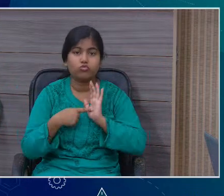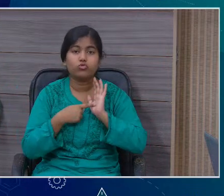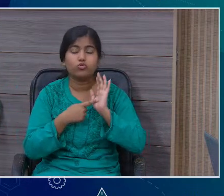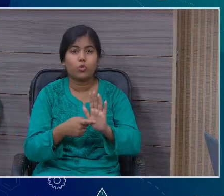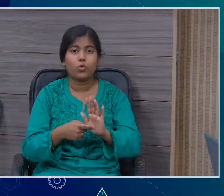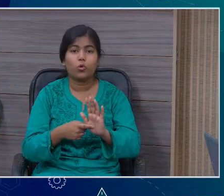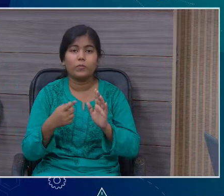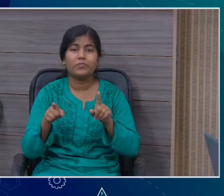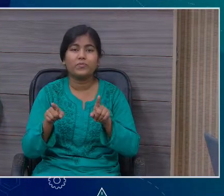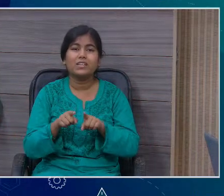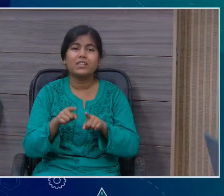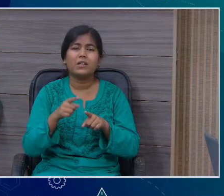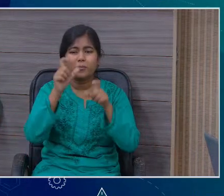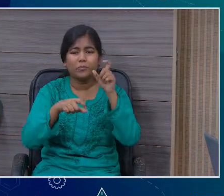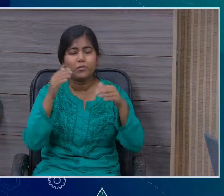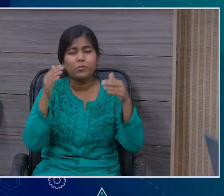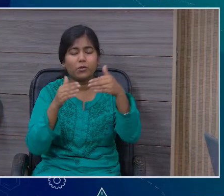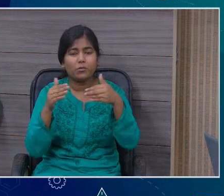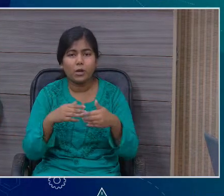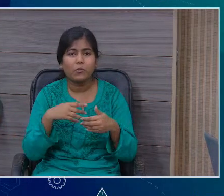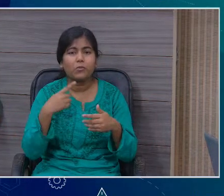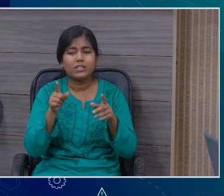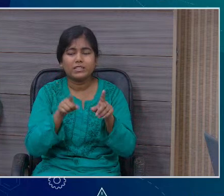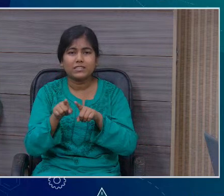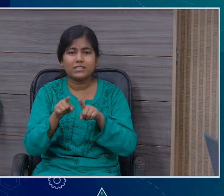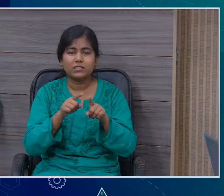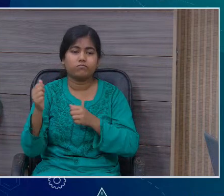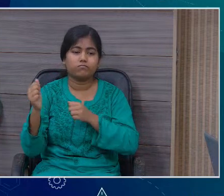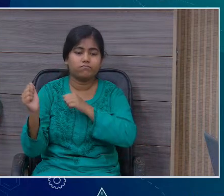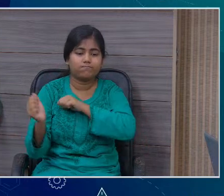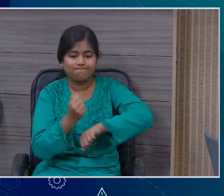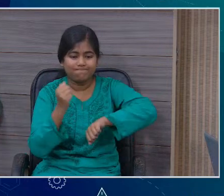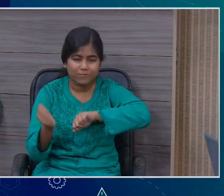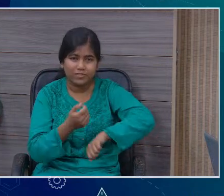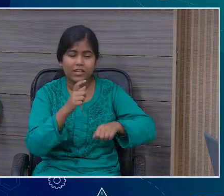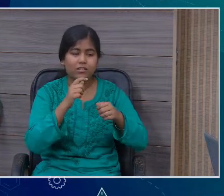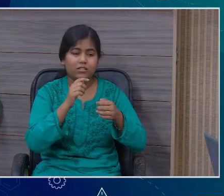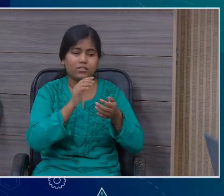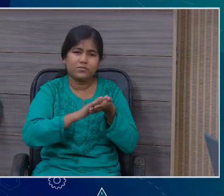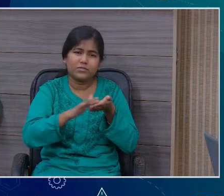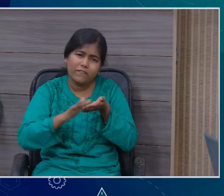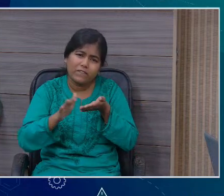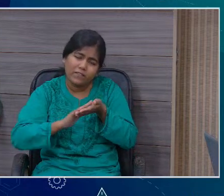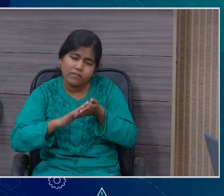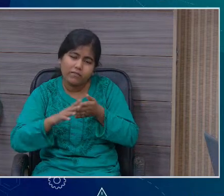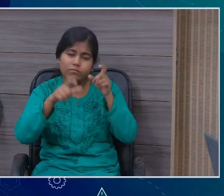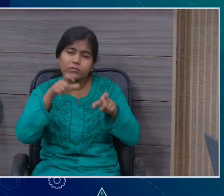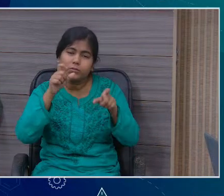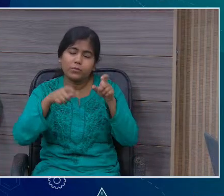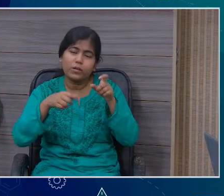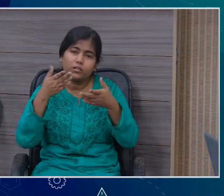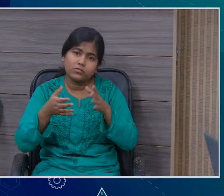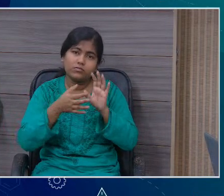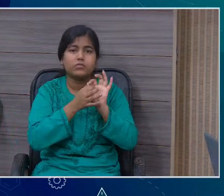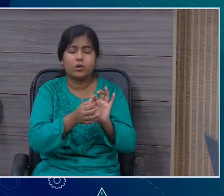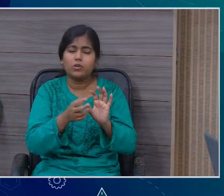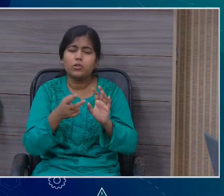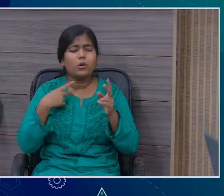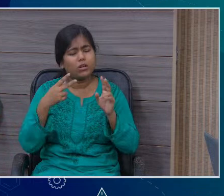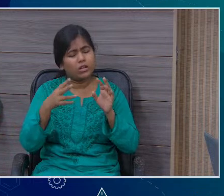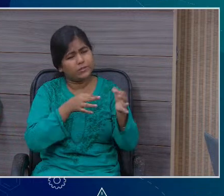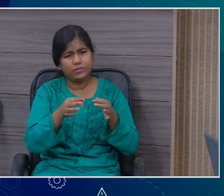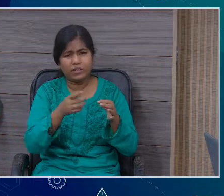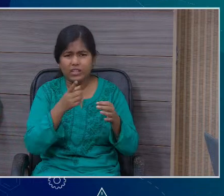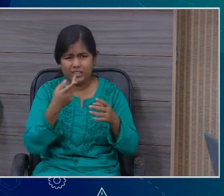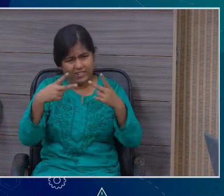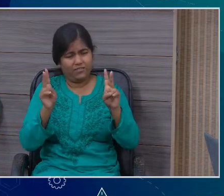like sweepers in their school and other people. What we will do is that we will make them understand that these people are not different from them.